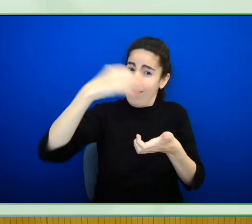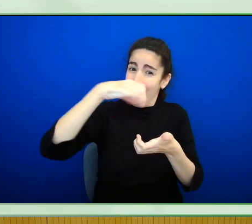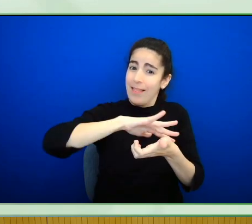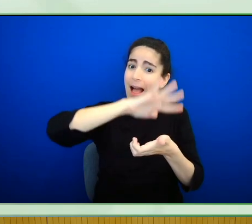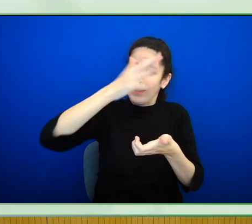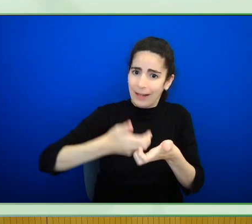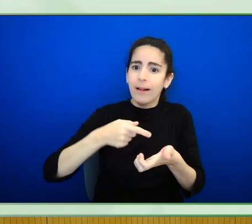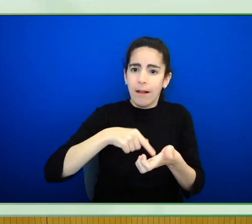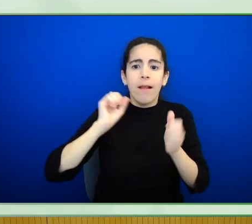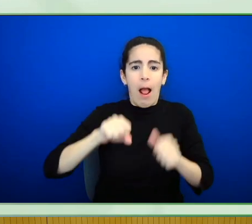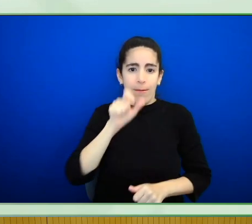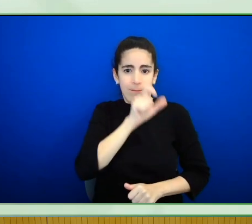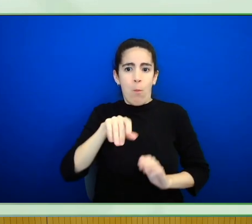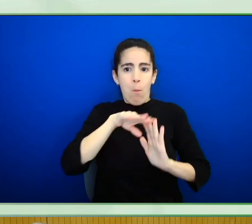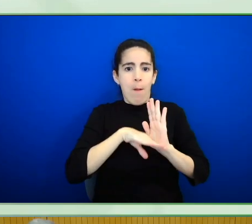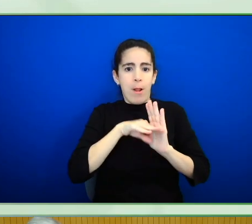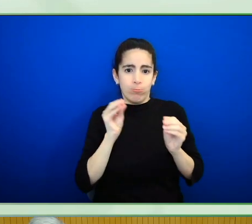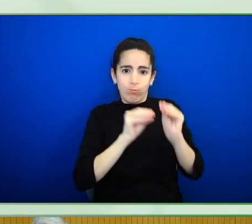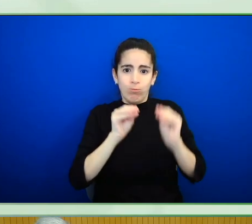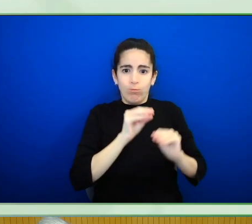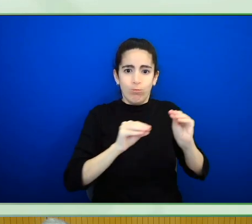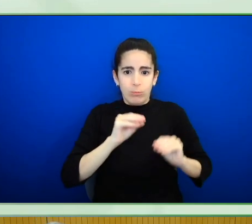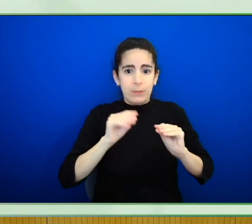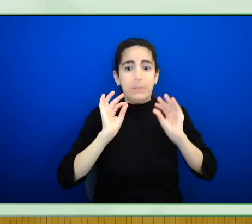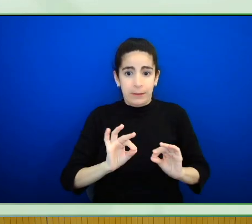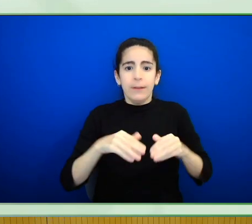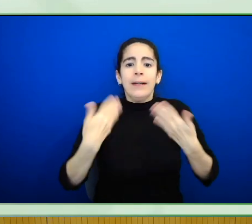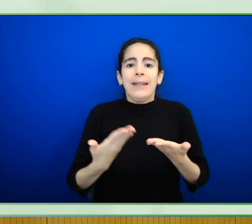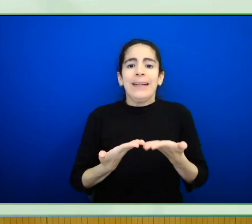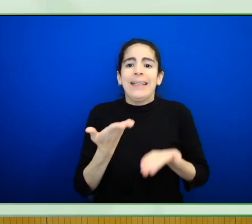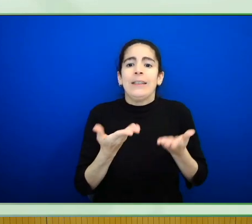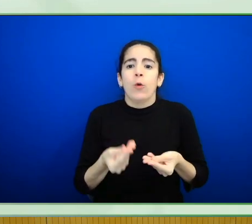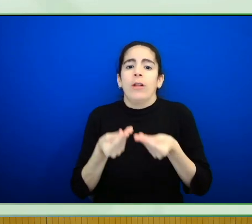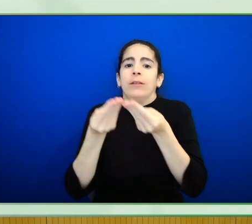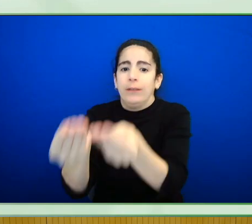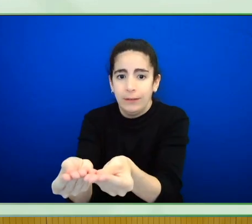primary level and that specialist resources are kept for more complex cases.